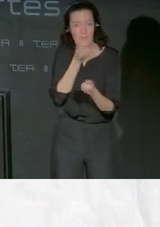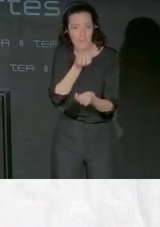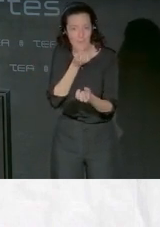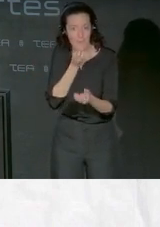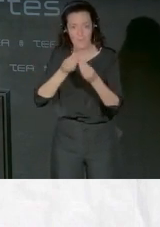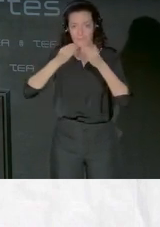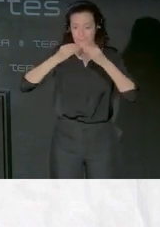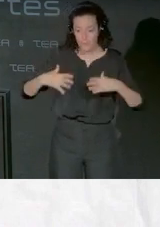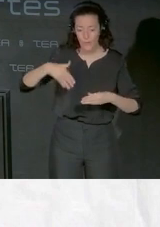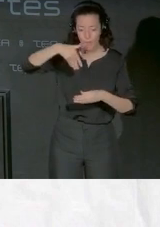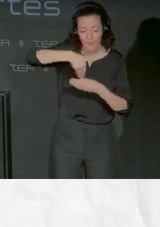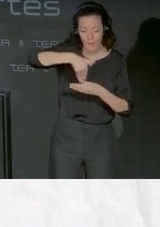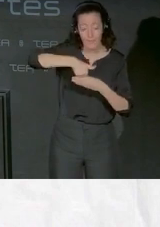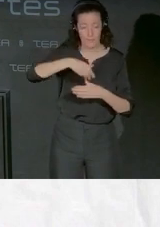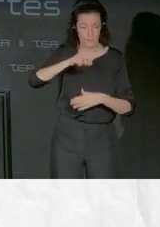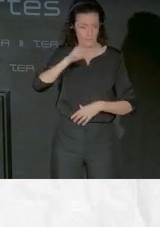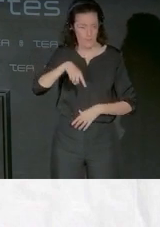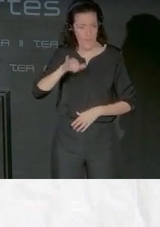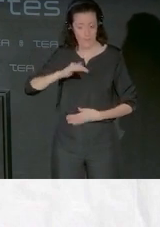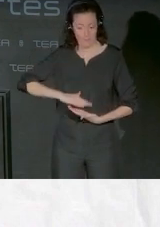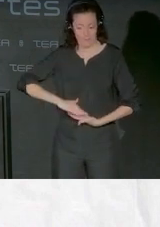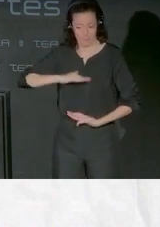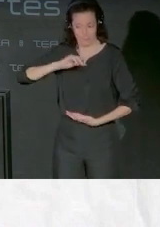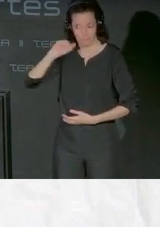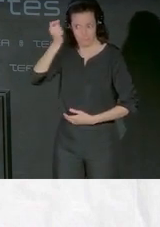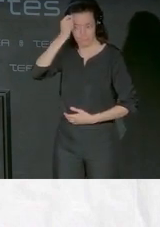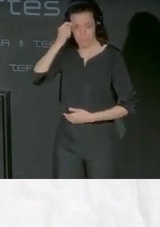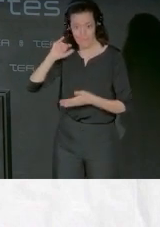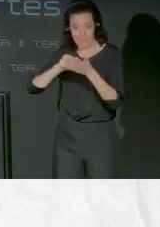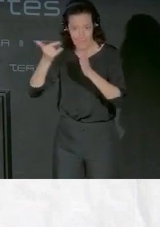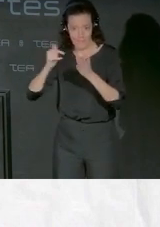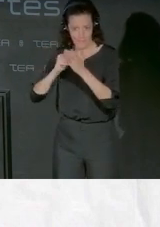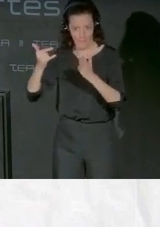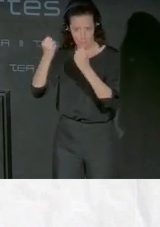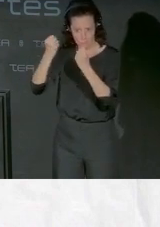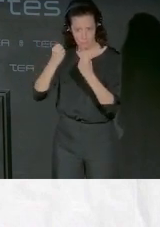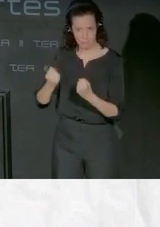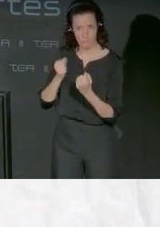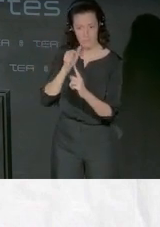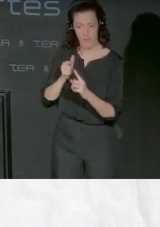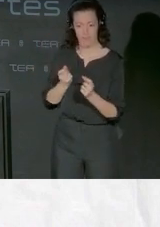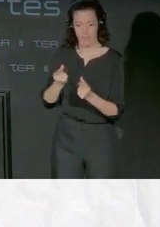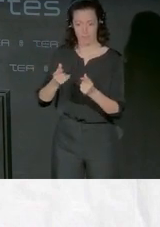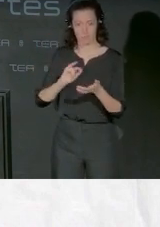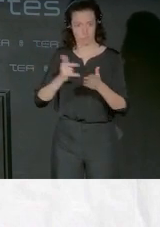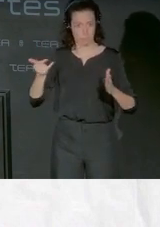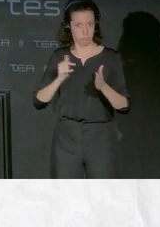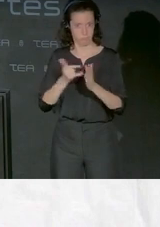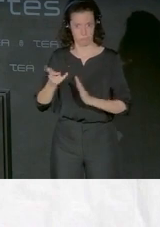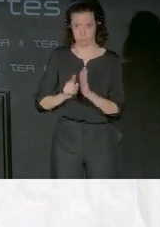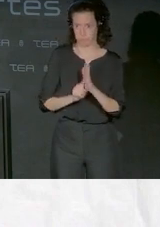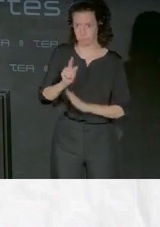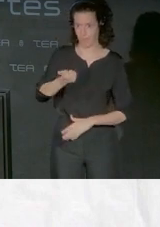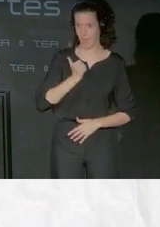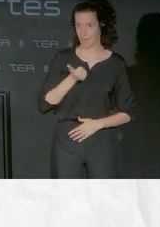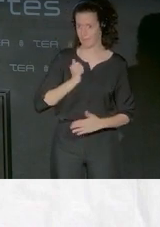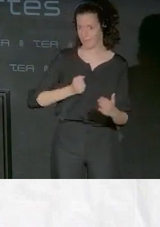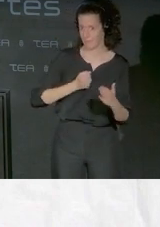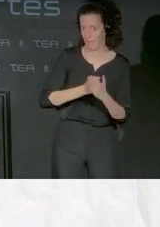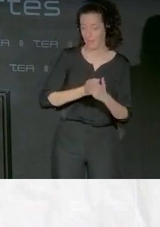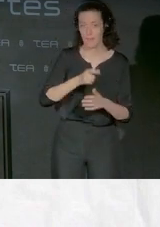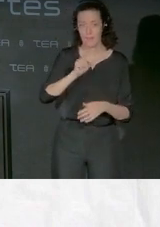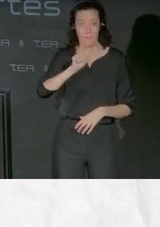make the most of the new technology, and management and business skills to put this out on the market, put it